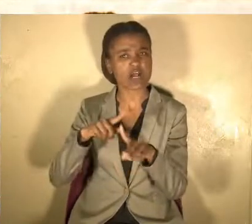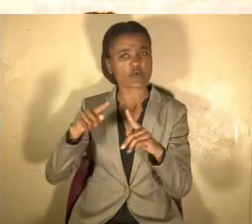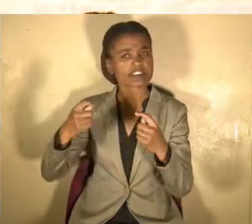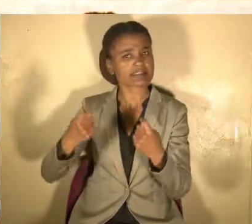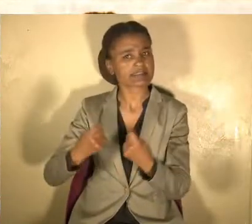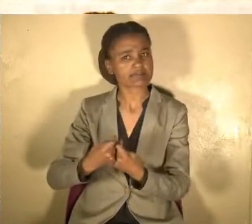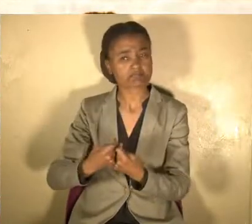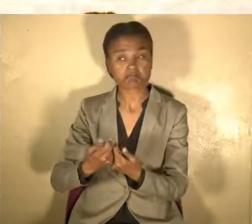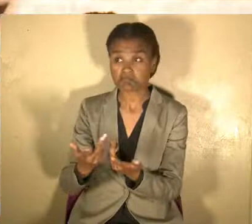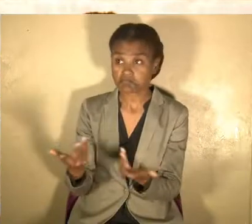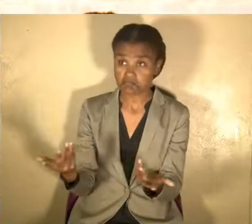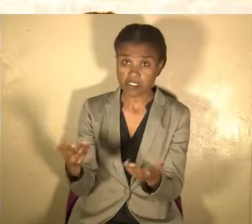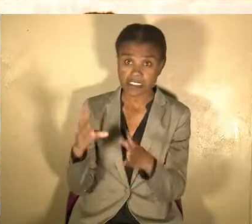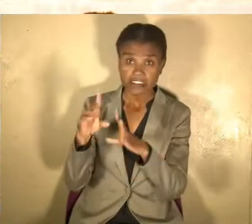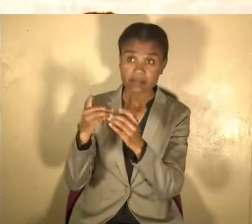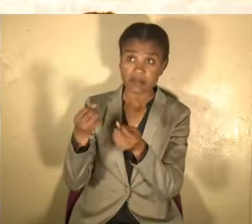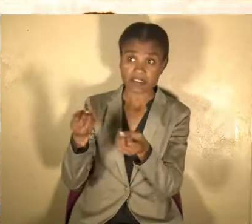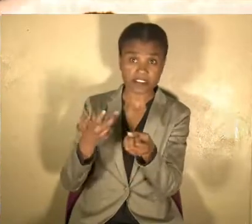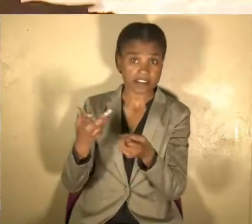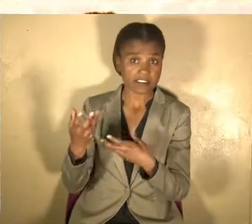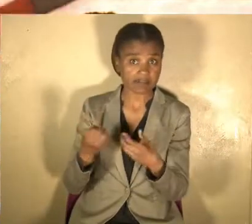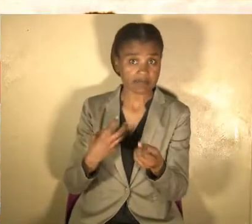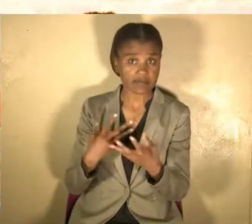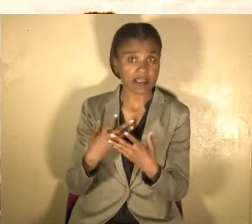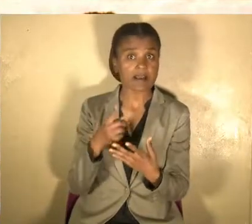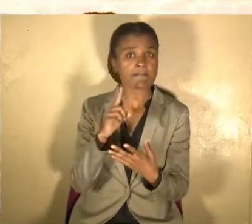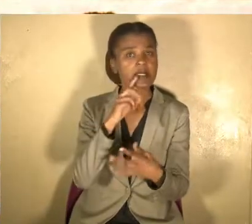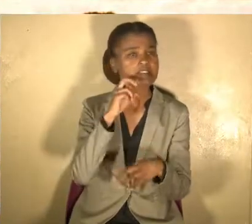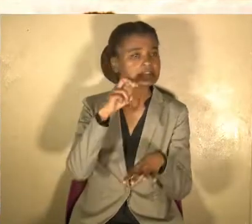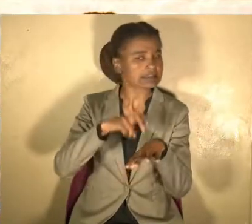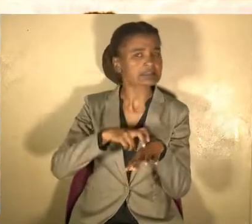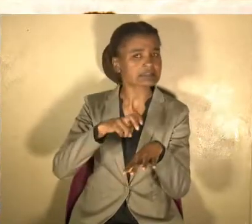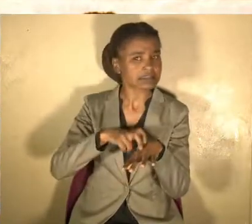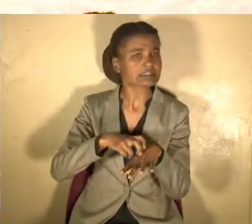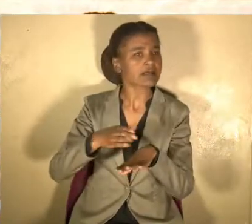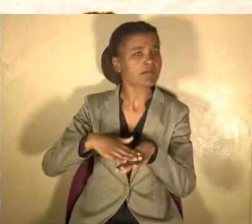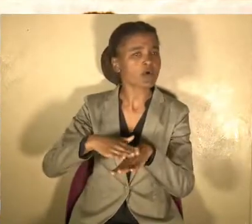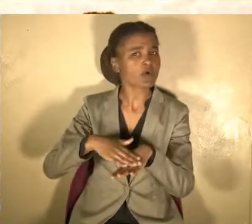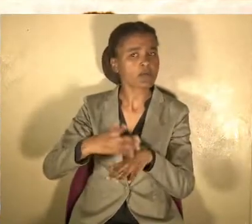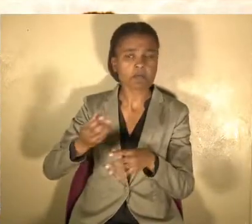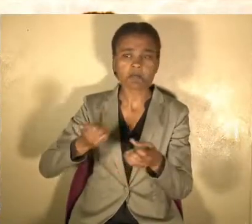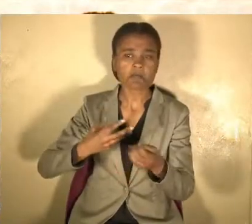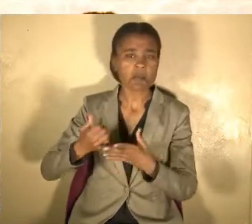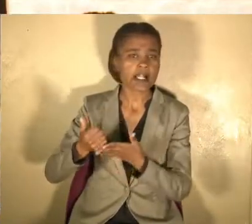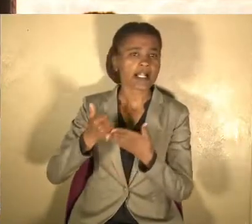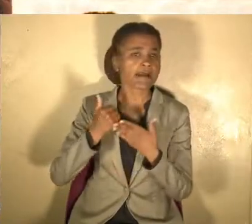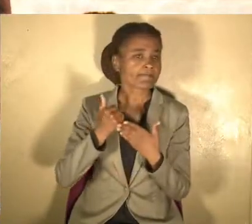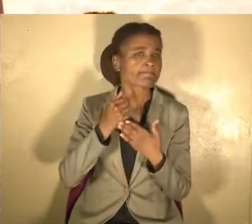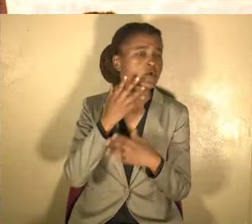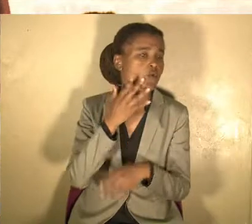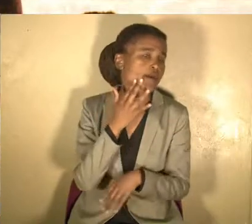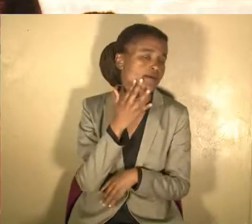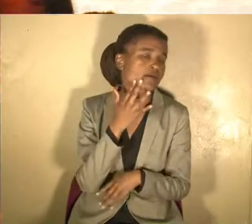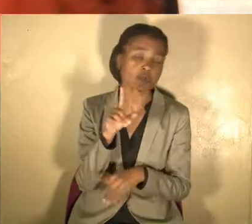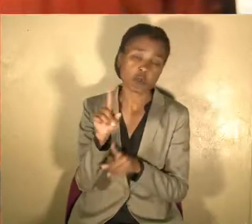e re fang tsona, although di team so ka di register ruana ke ona potso ya ka.